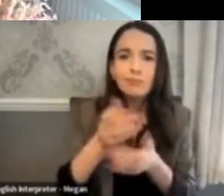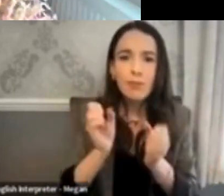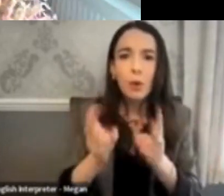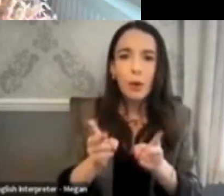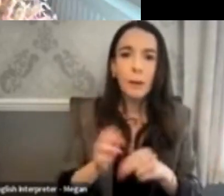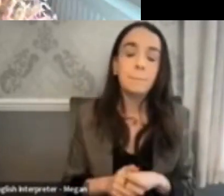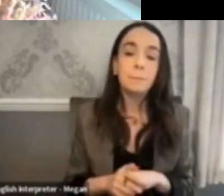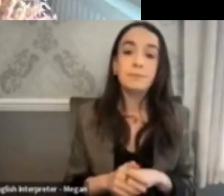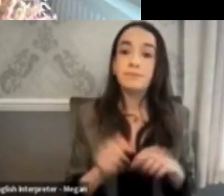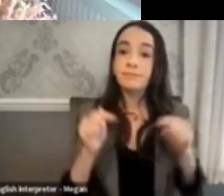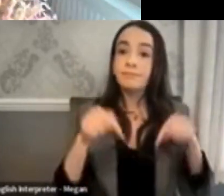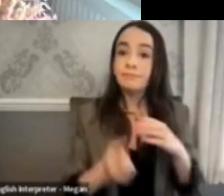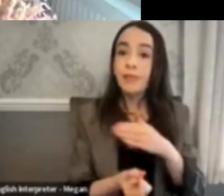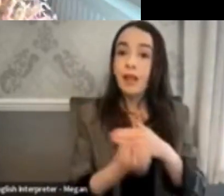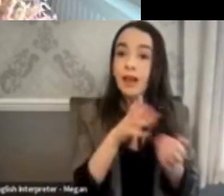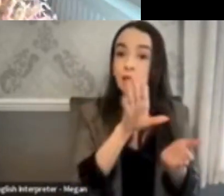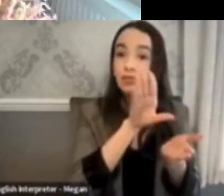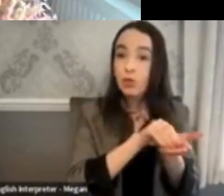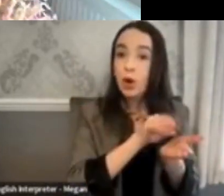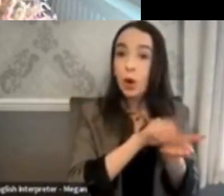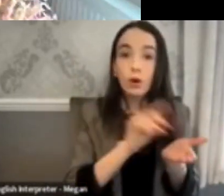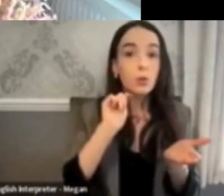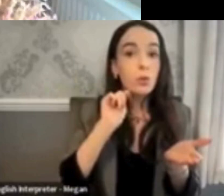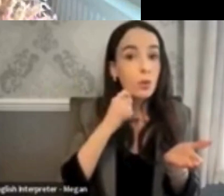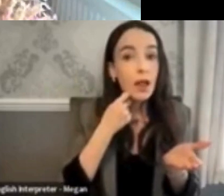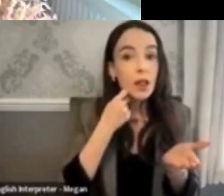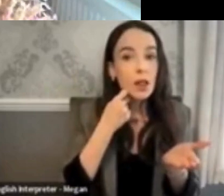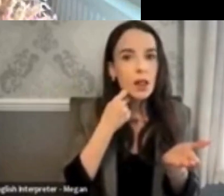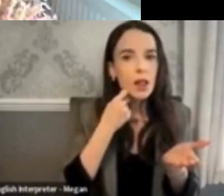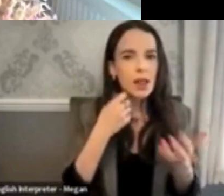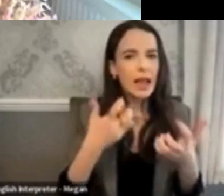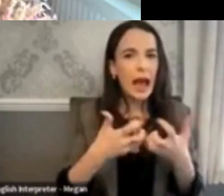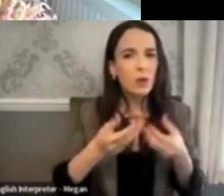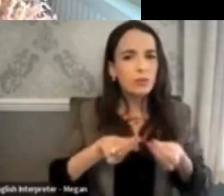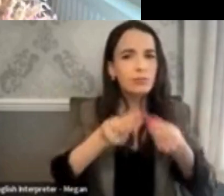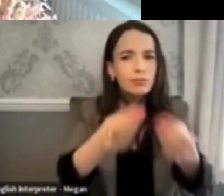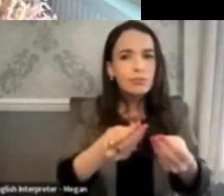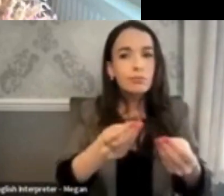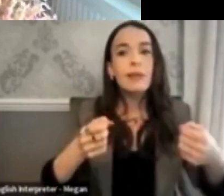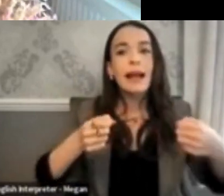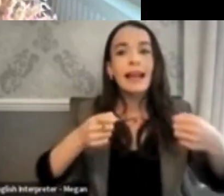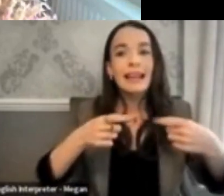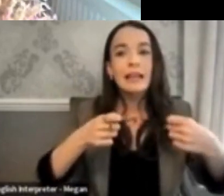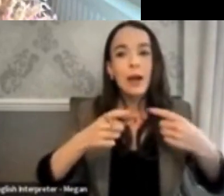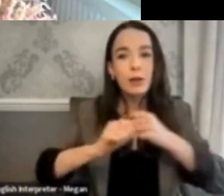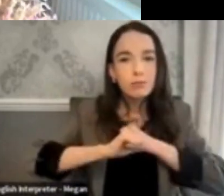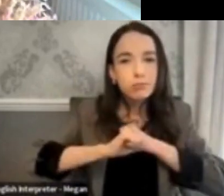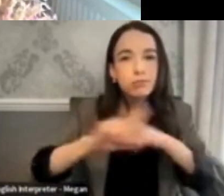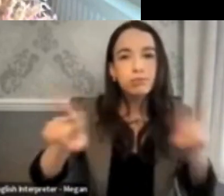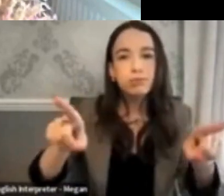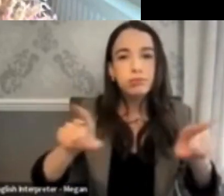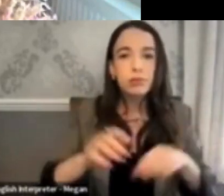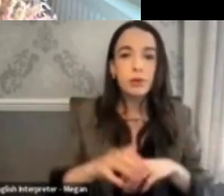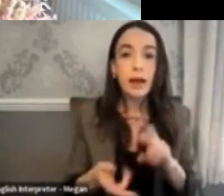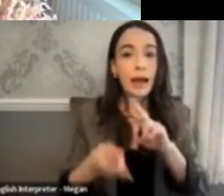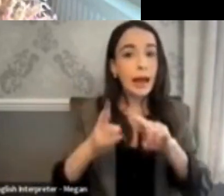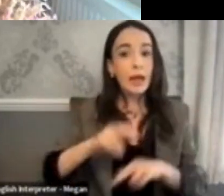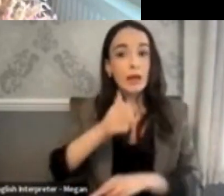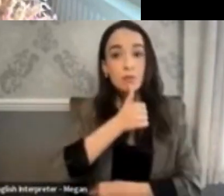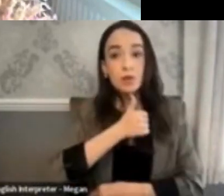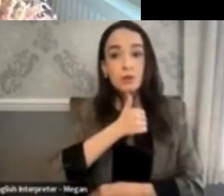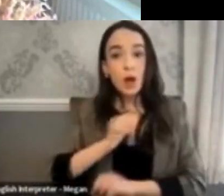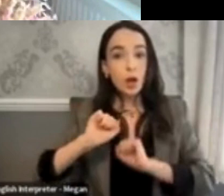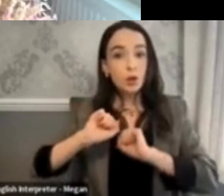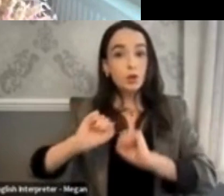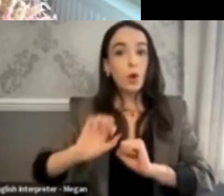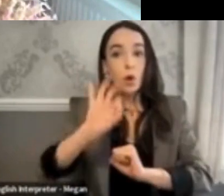the event and we'll share this with you via email afterwards. If you would prefer that your question or voice isn't published